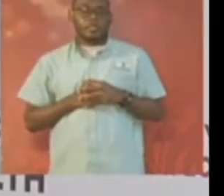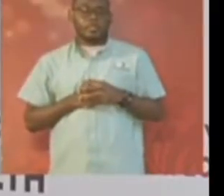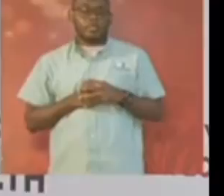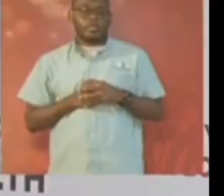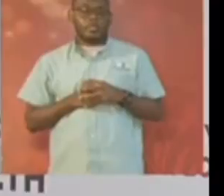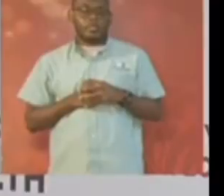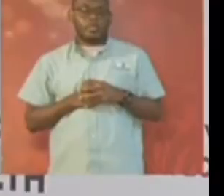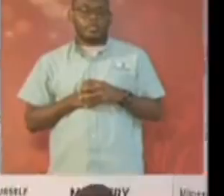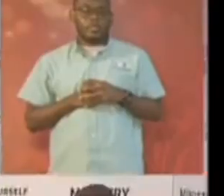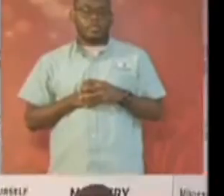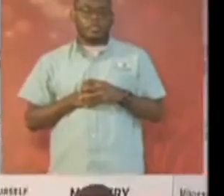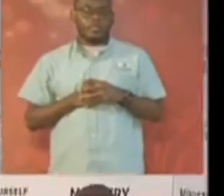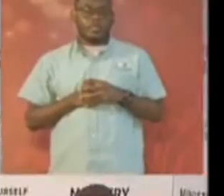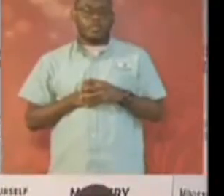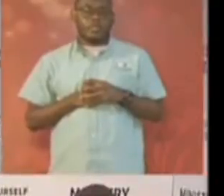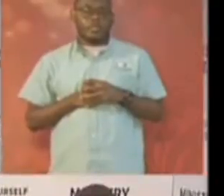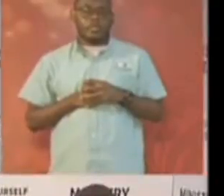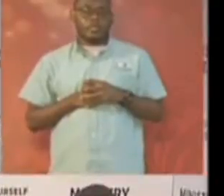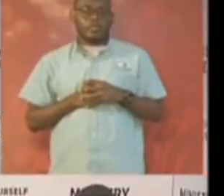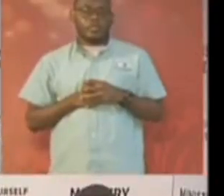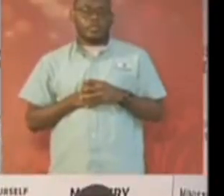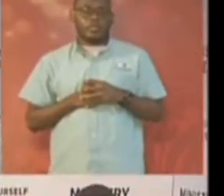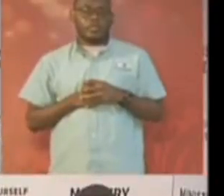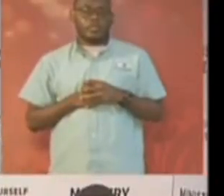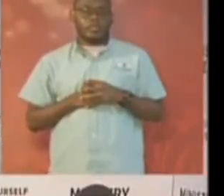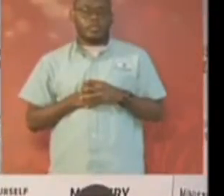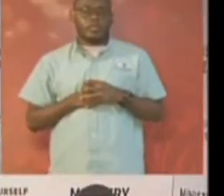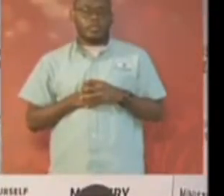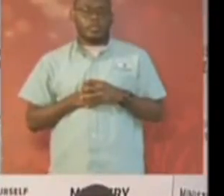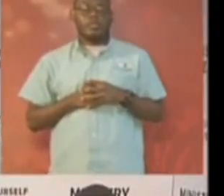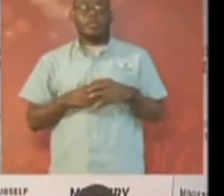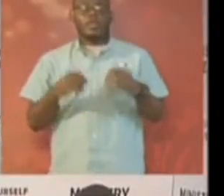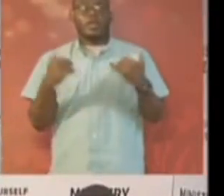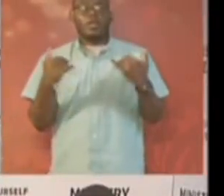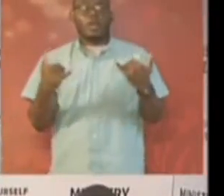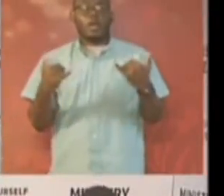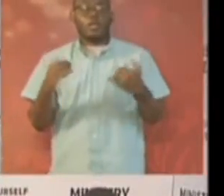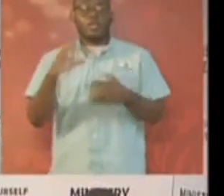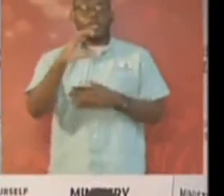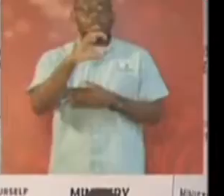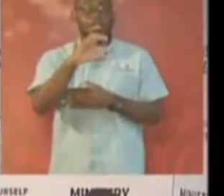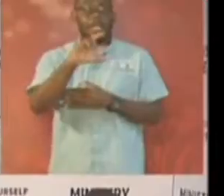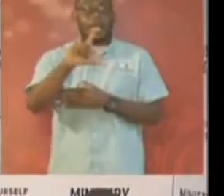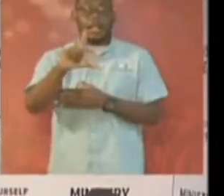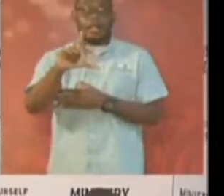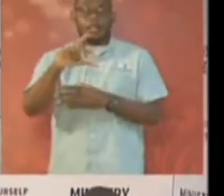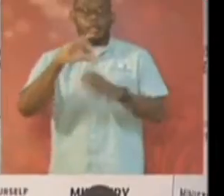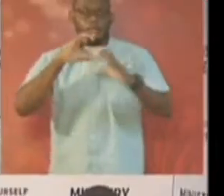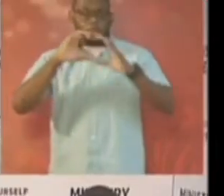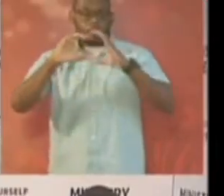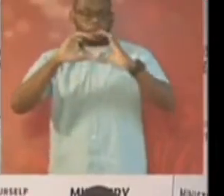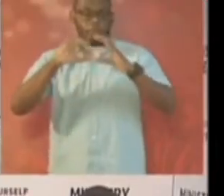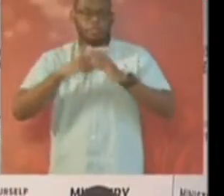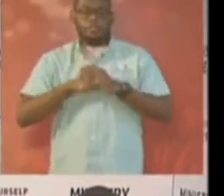time. Thank you, Dr. Hines. We now go to CL Communications.